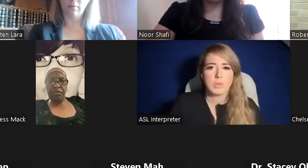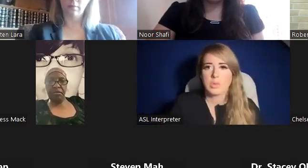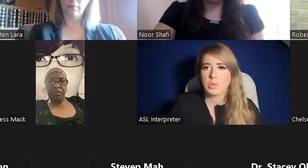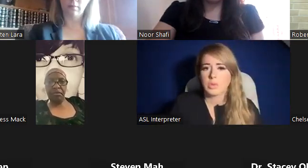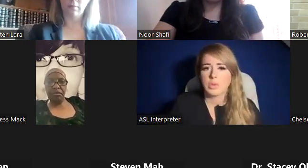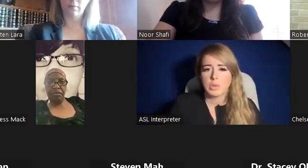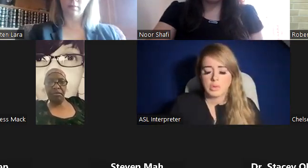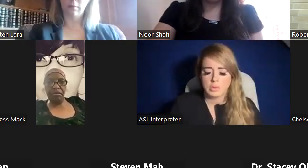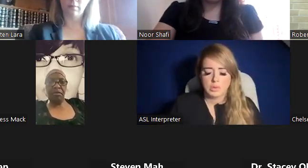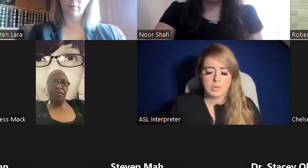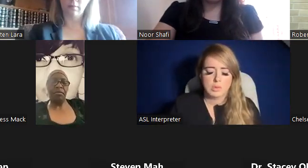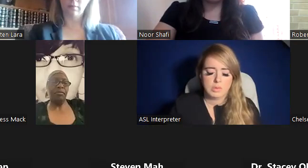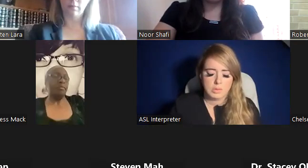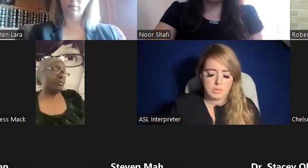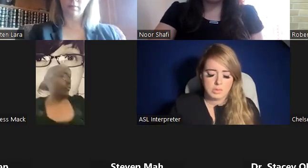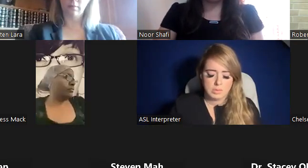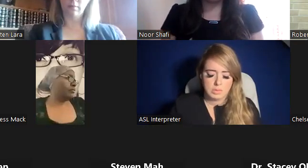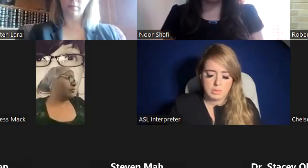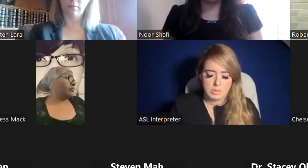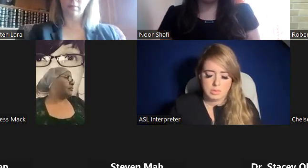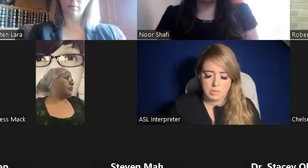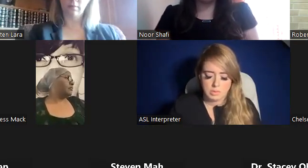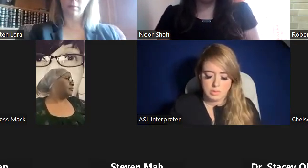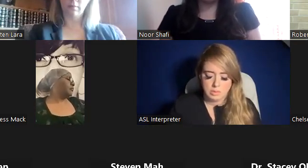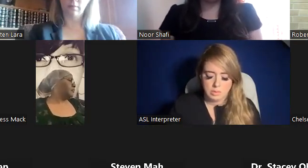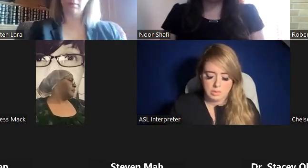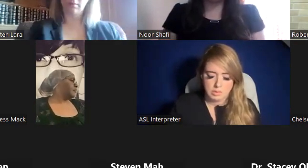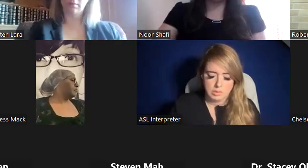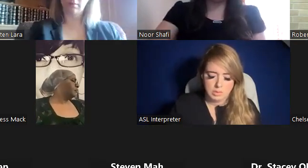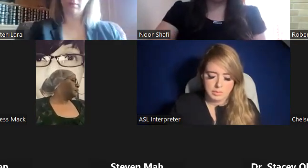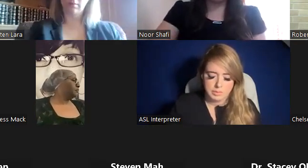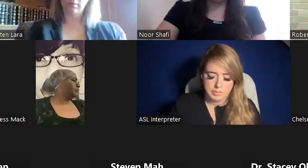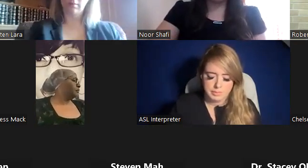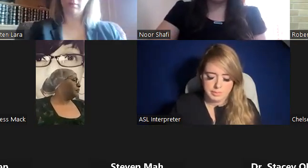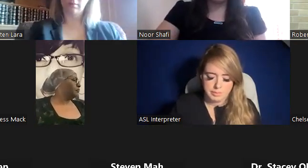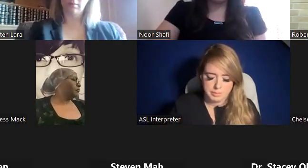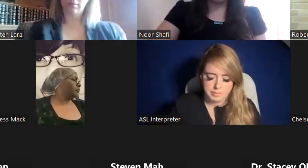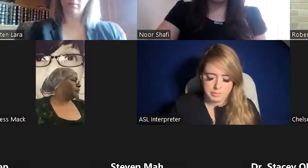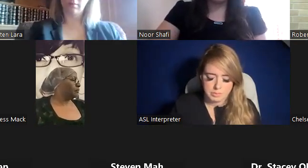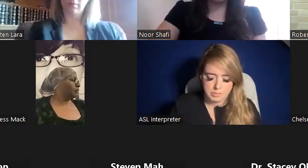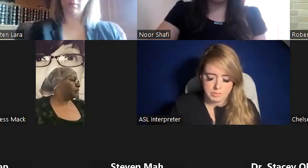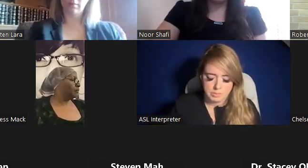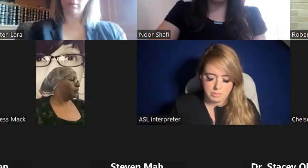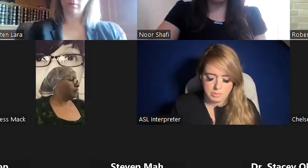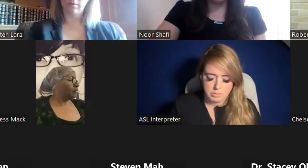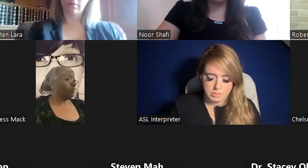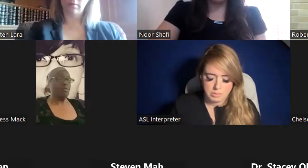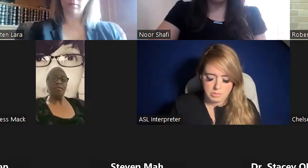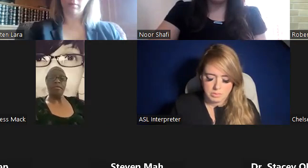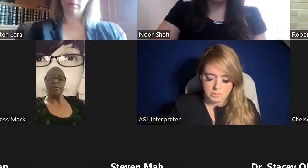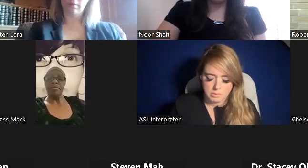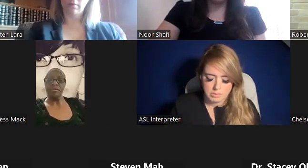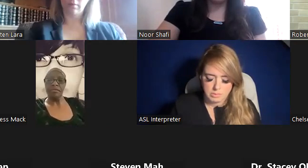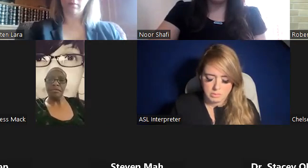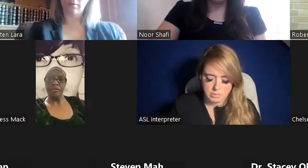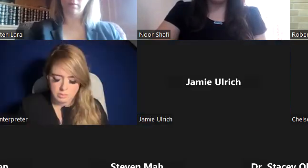have missed the new people on the council, and I would like to get to see their faces